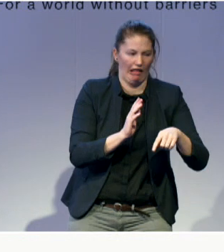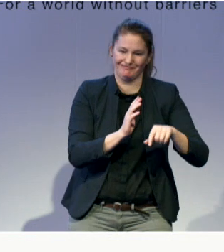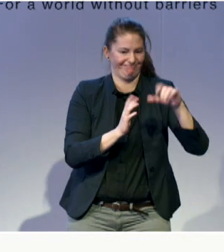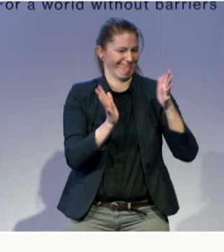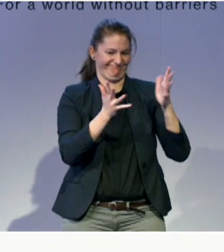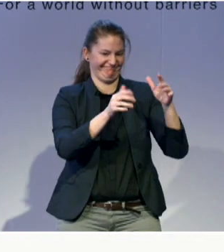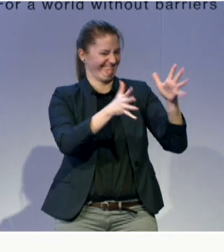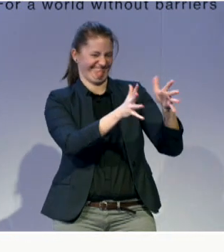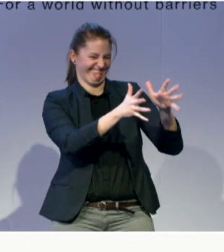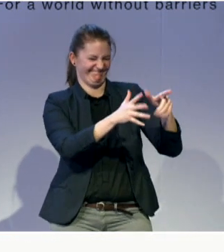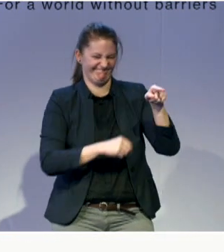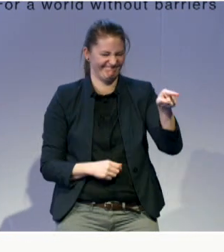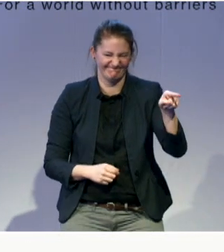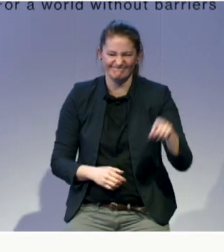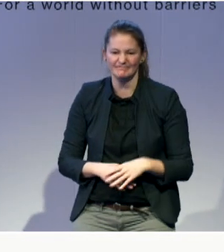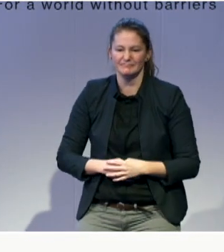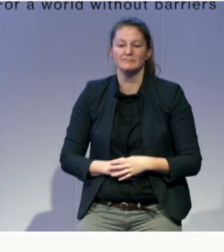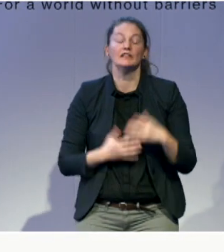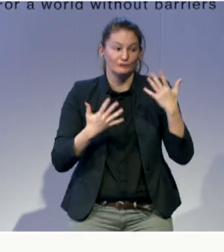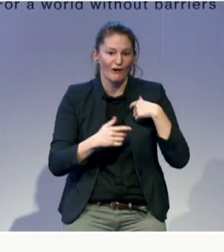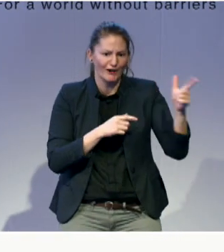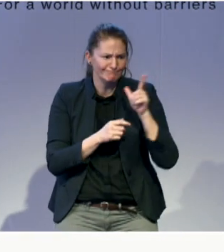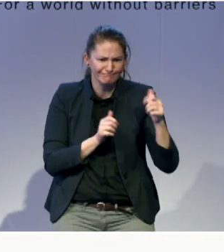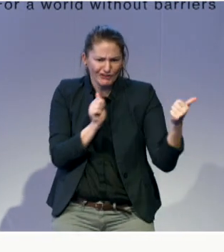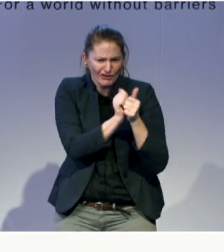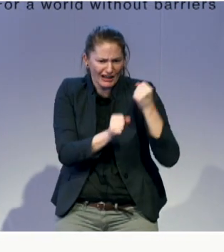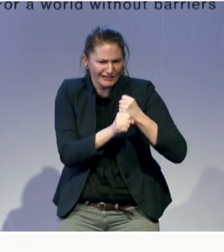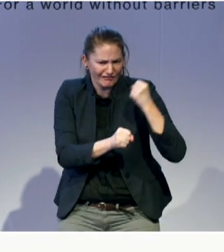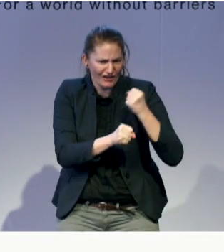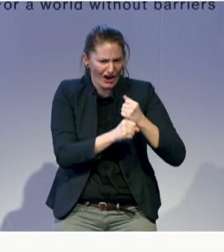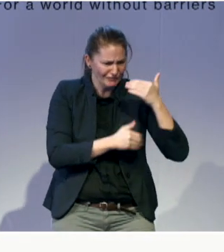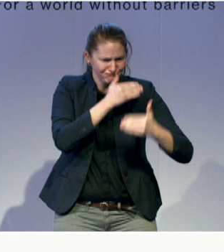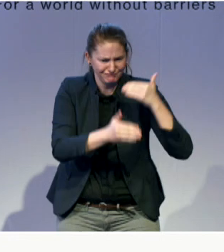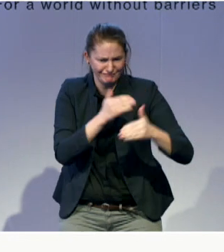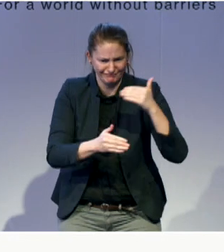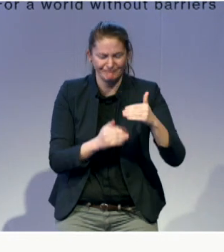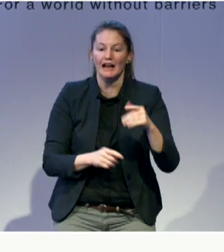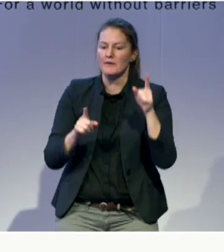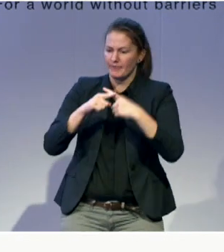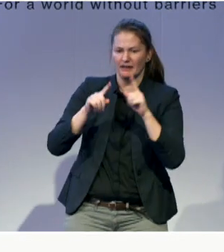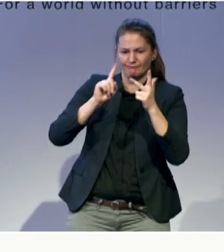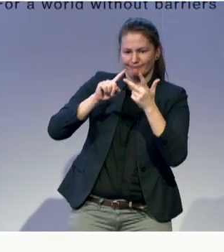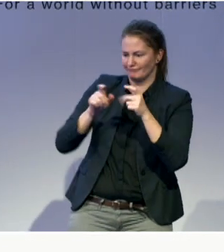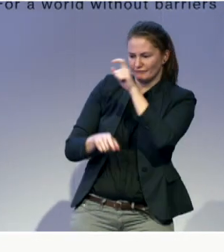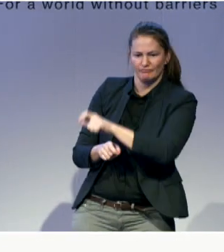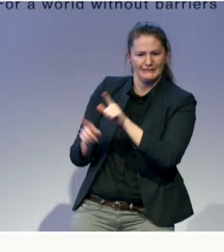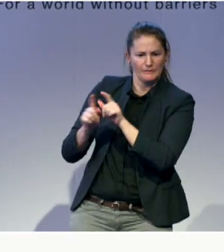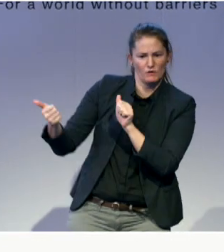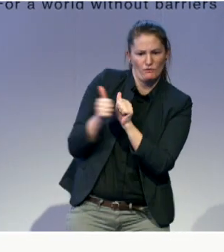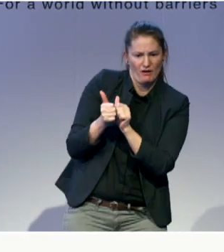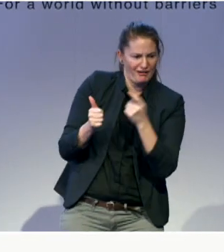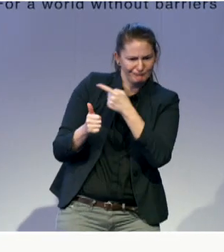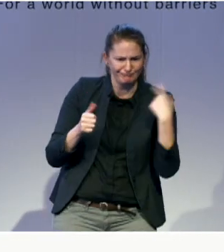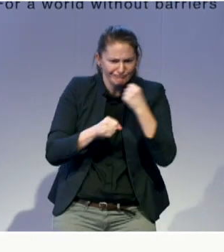Riazi and Marta Helena Lopez, head of HR, to make the United Nations